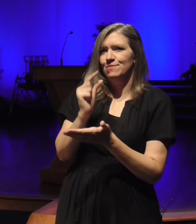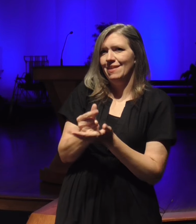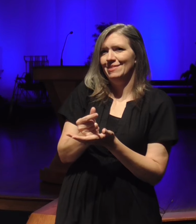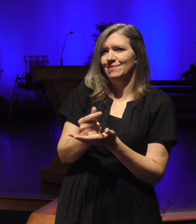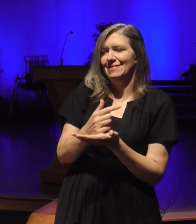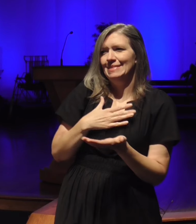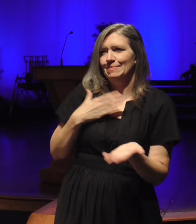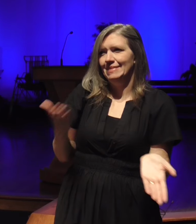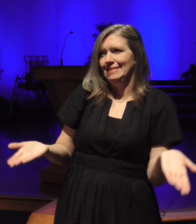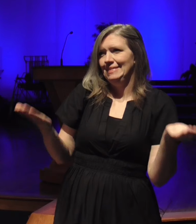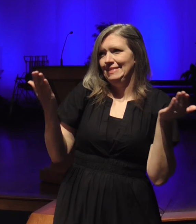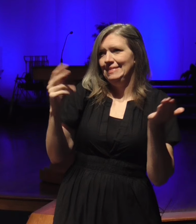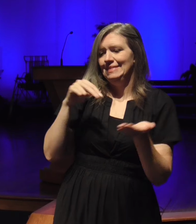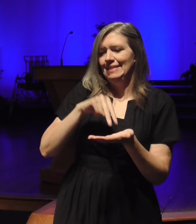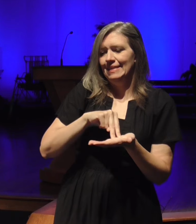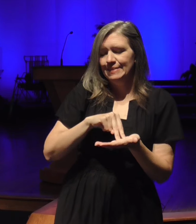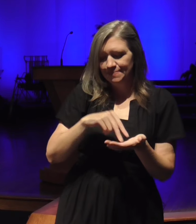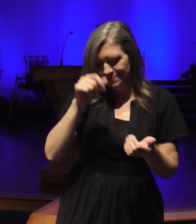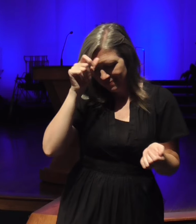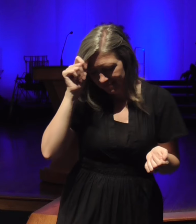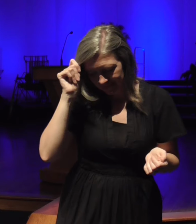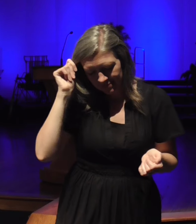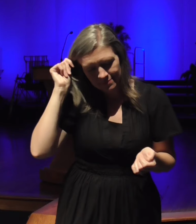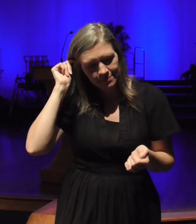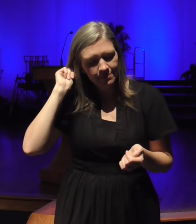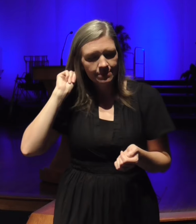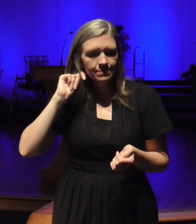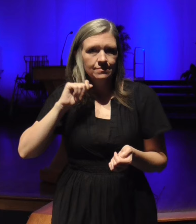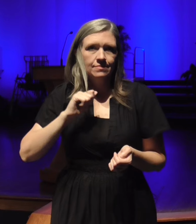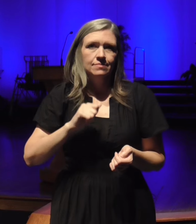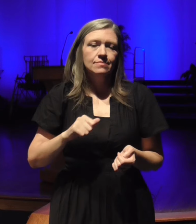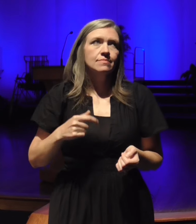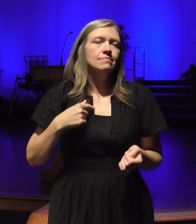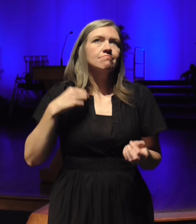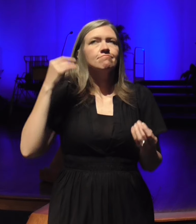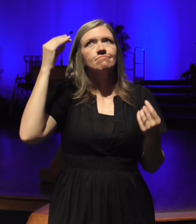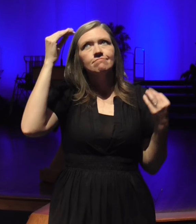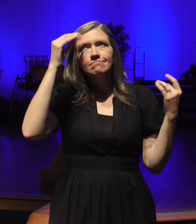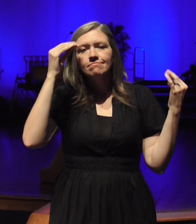prayer practitioners to stand and join me, including our 4 new graduates.